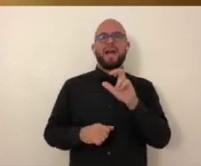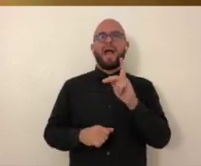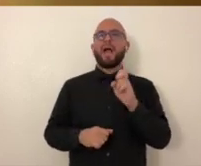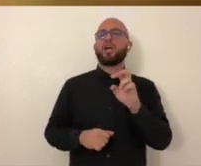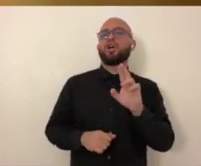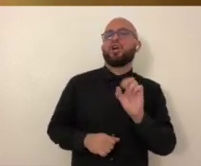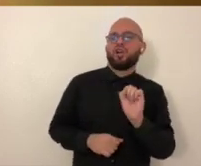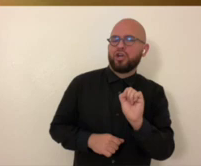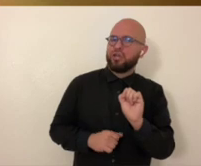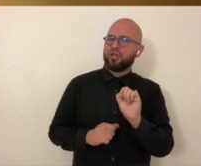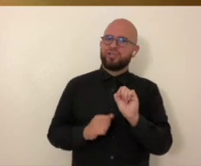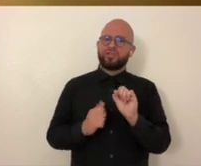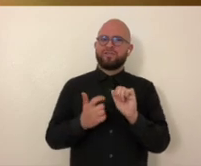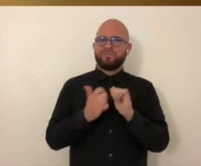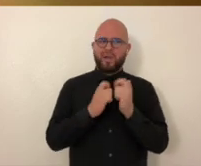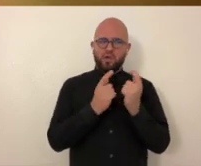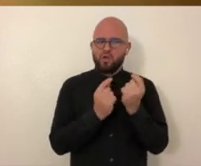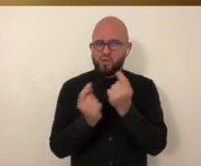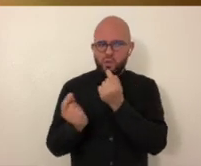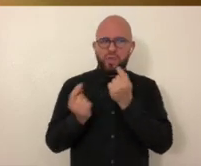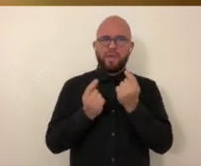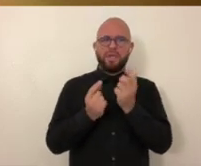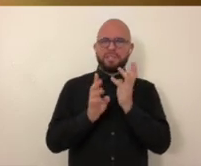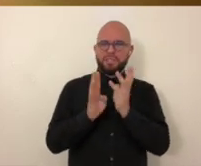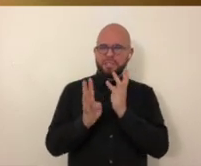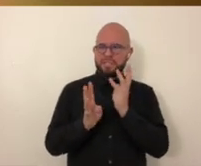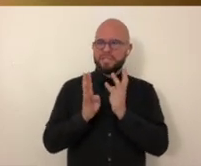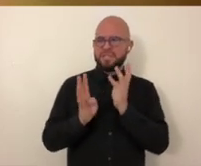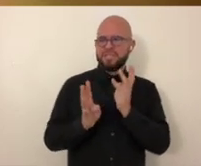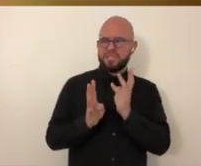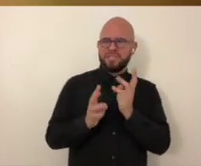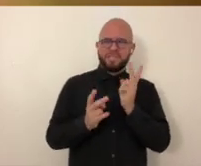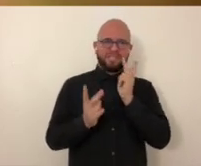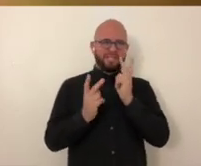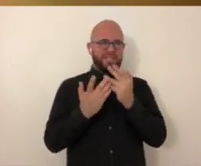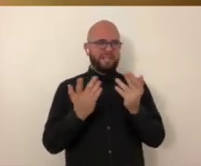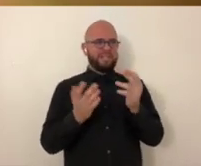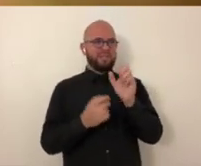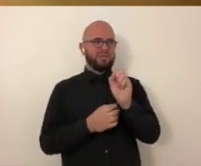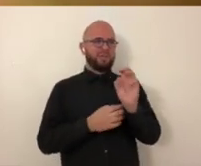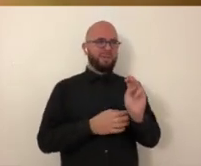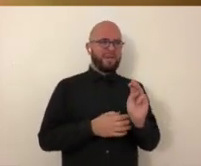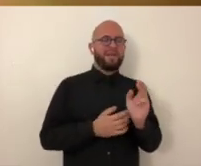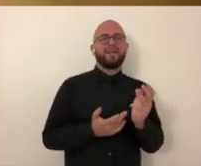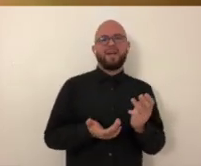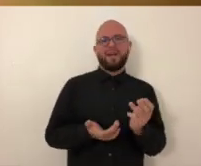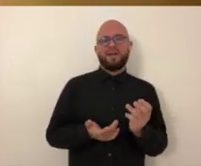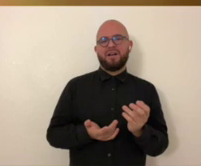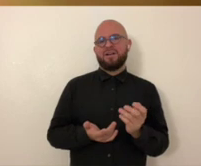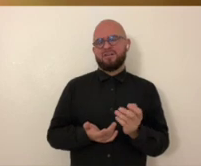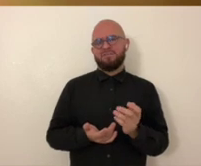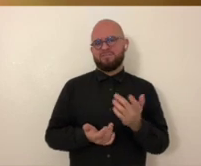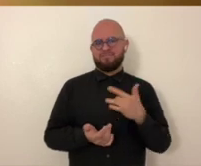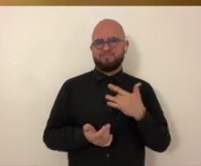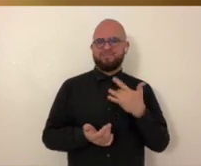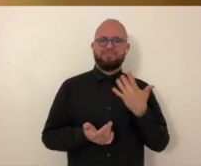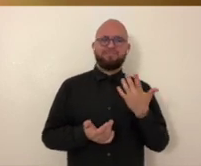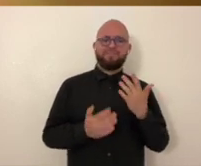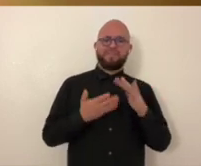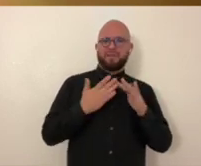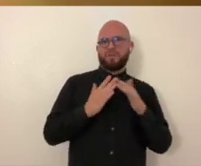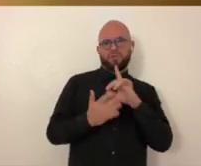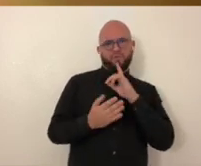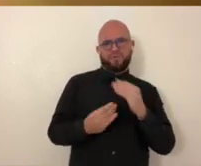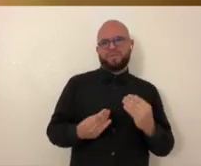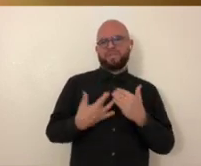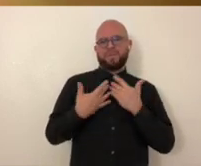like ha the first like hackers of how to do things, and seeing stuff on social